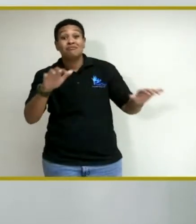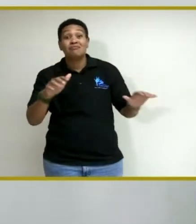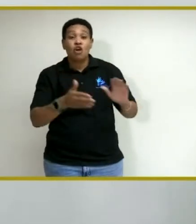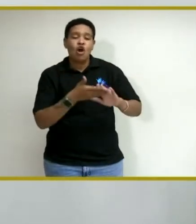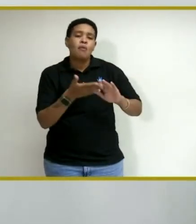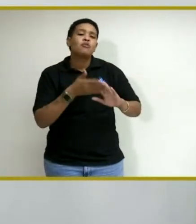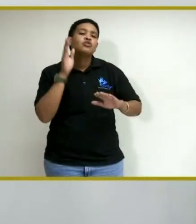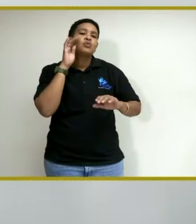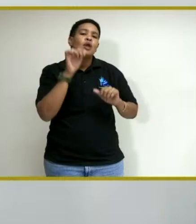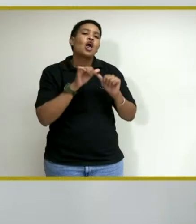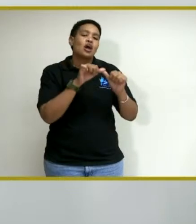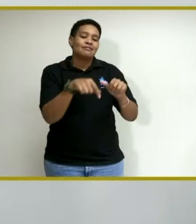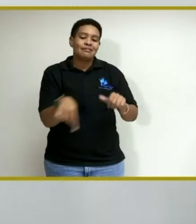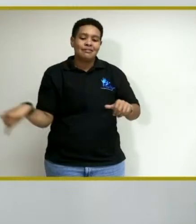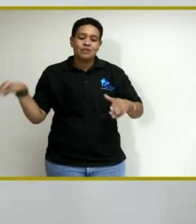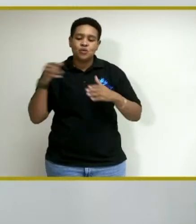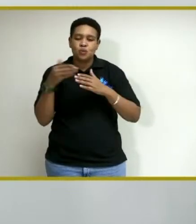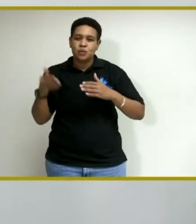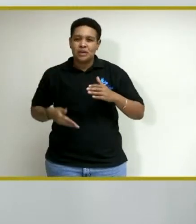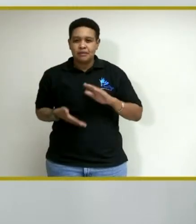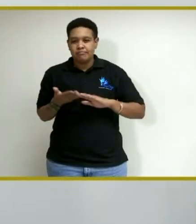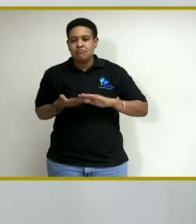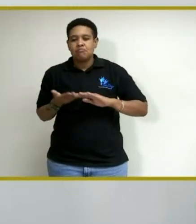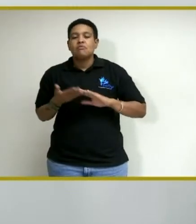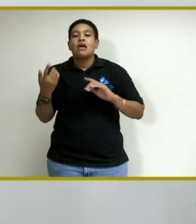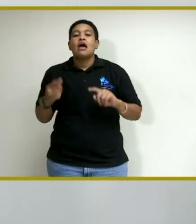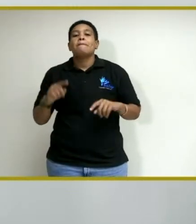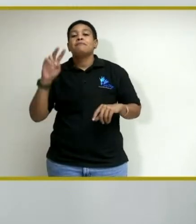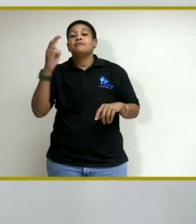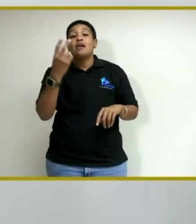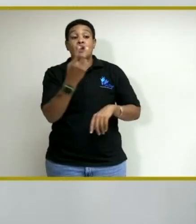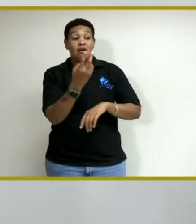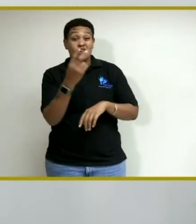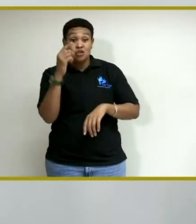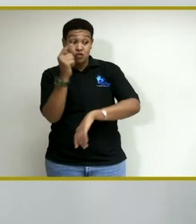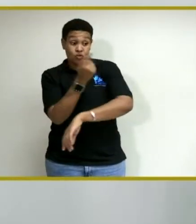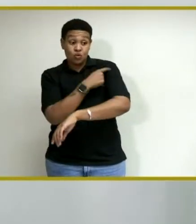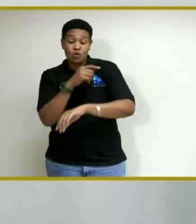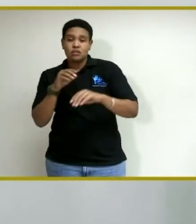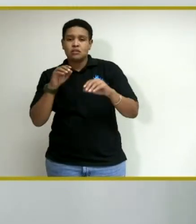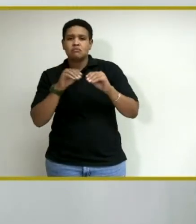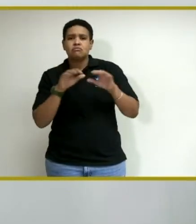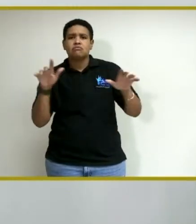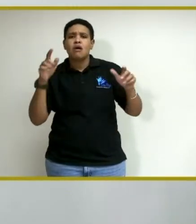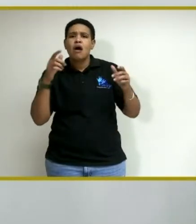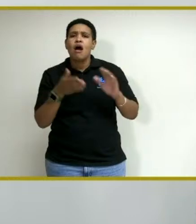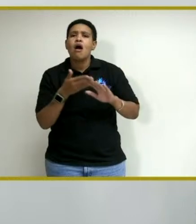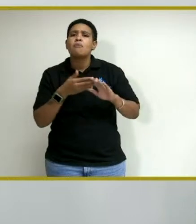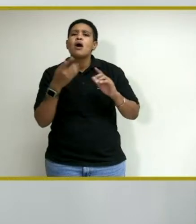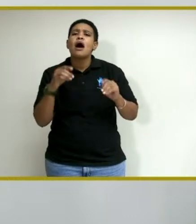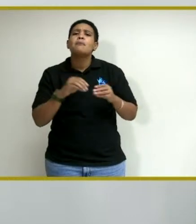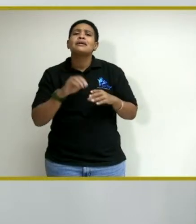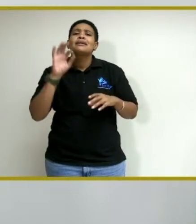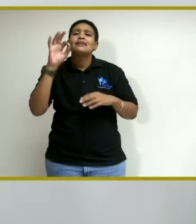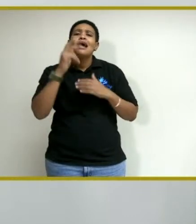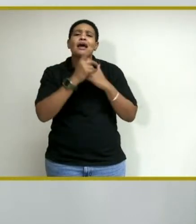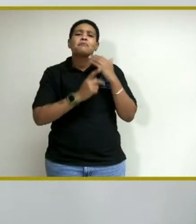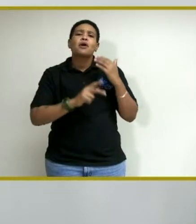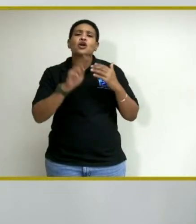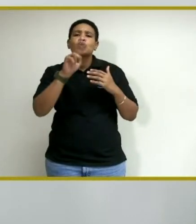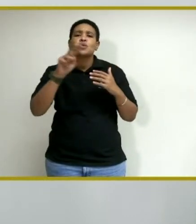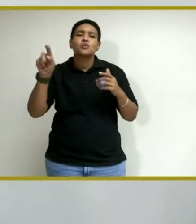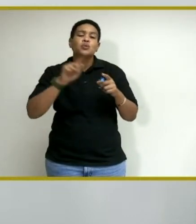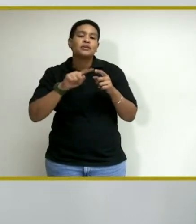continue this weekend. The second dose blitz operation will happen in 9 parishes across 22